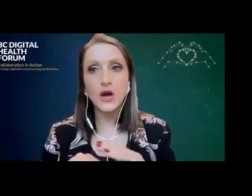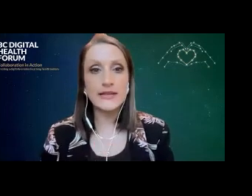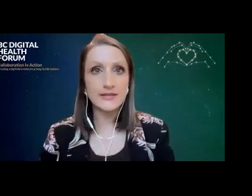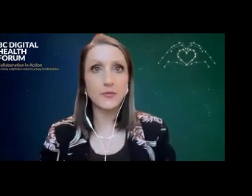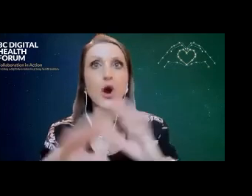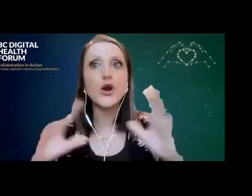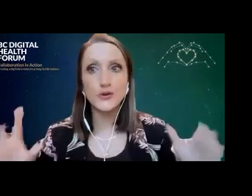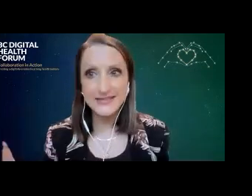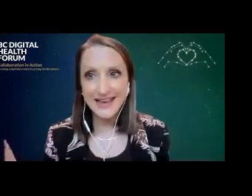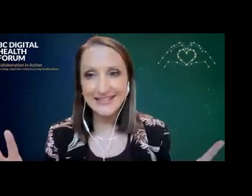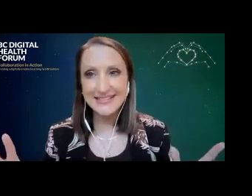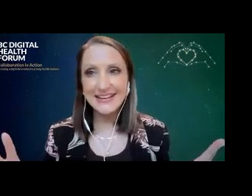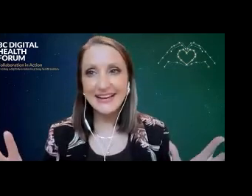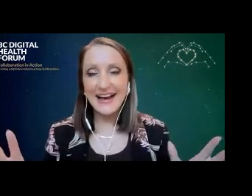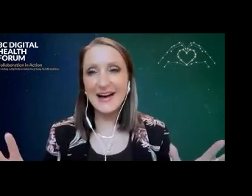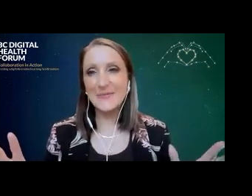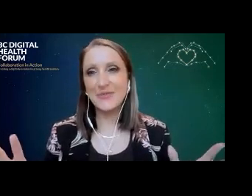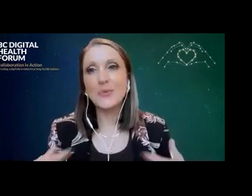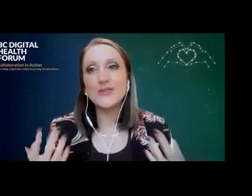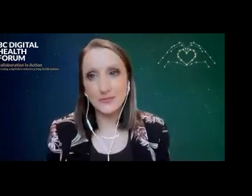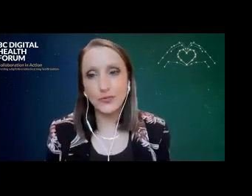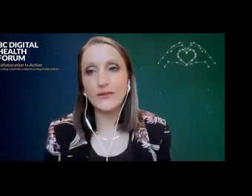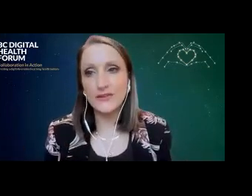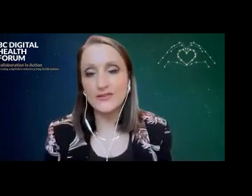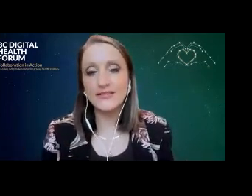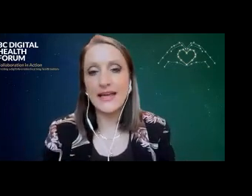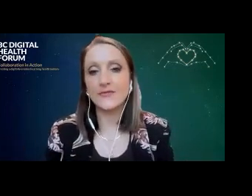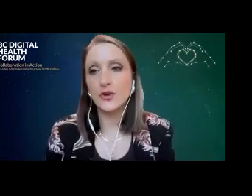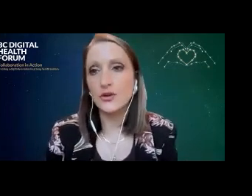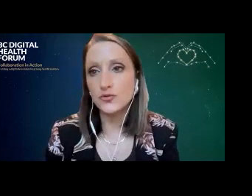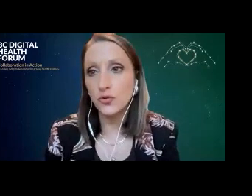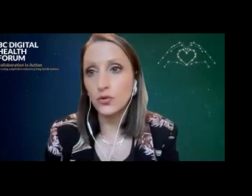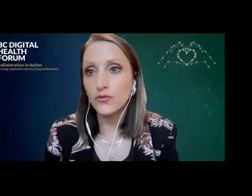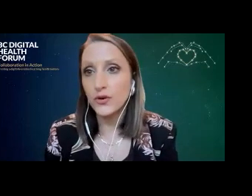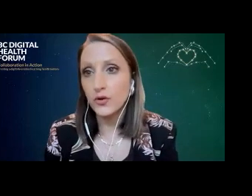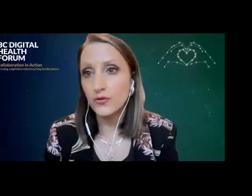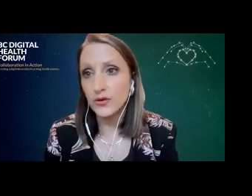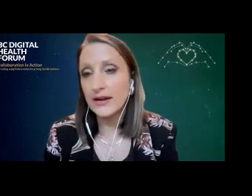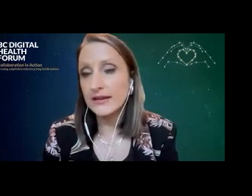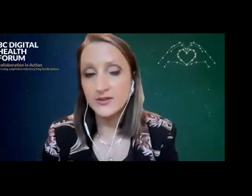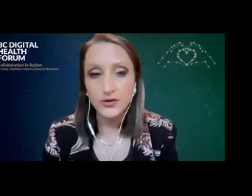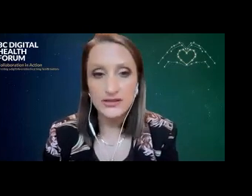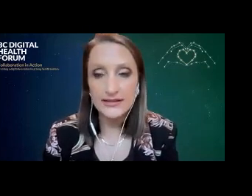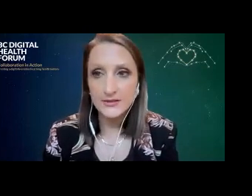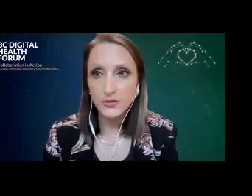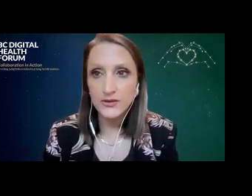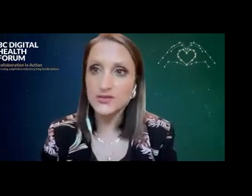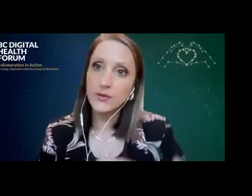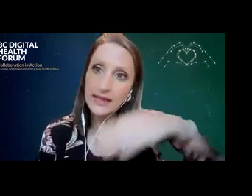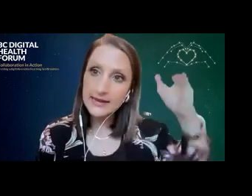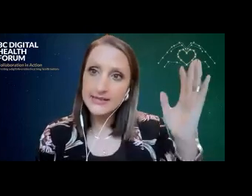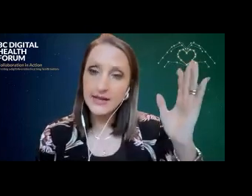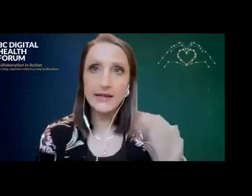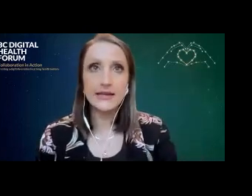in the context of partnered sex, the person really feels like they have no control over insertion in that situation.